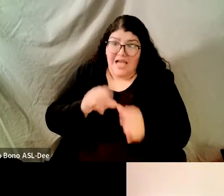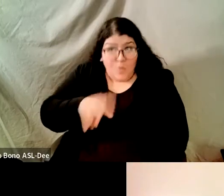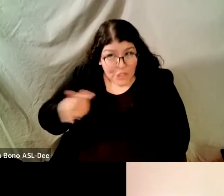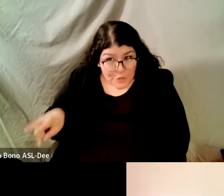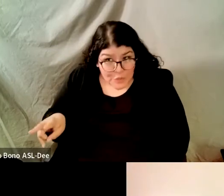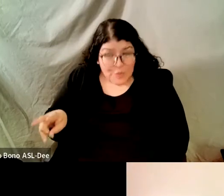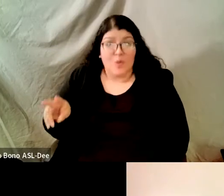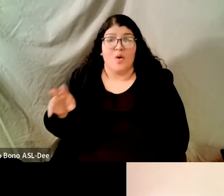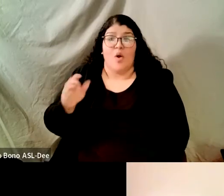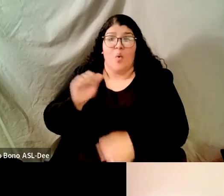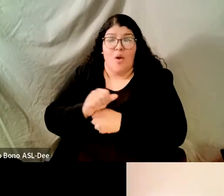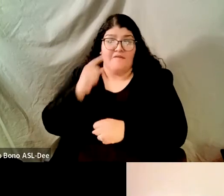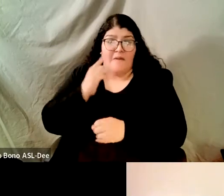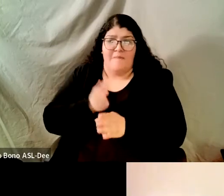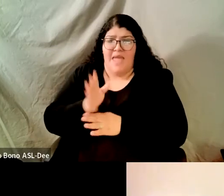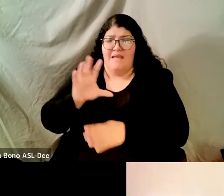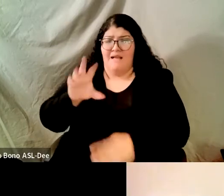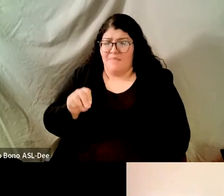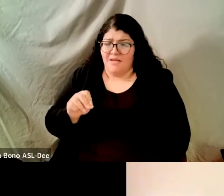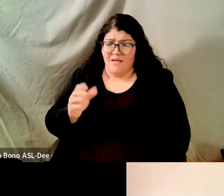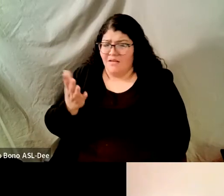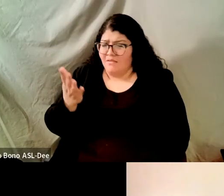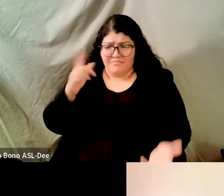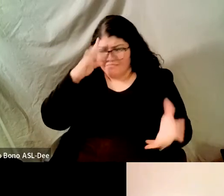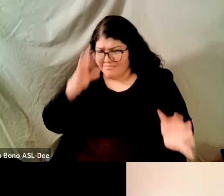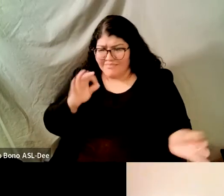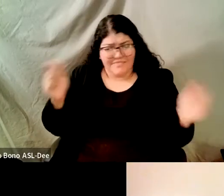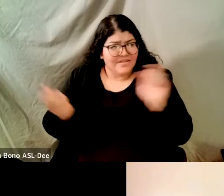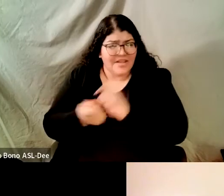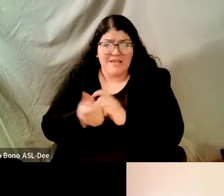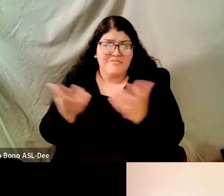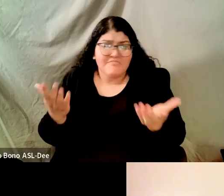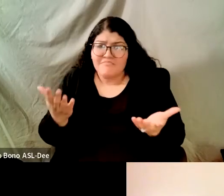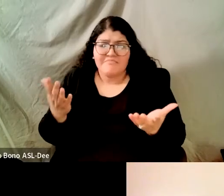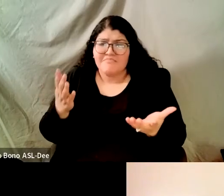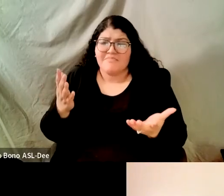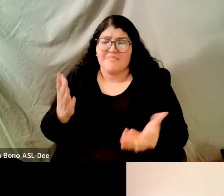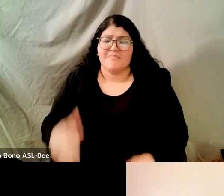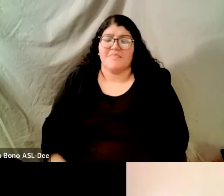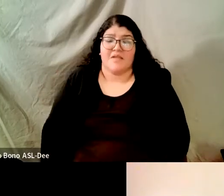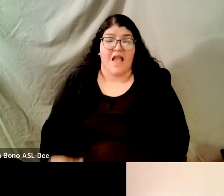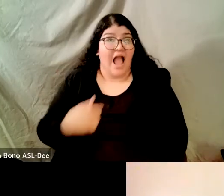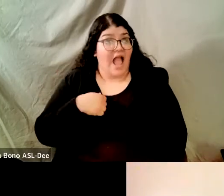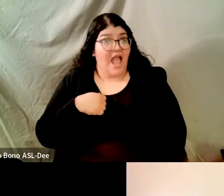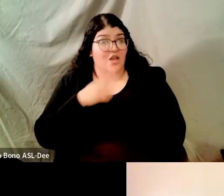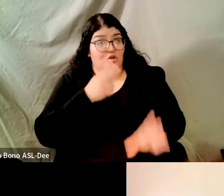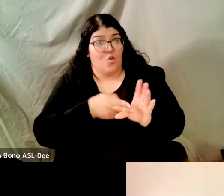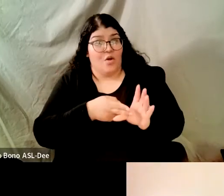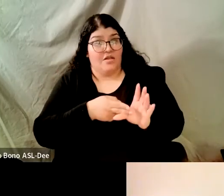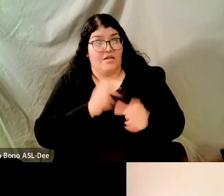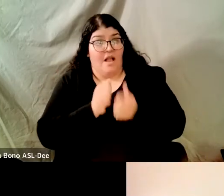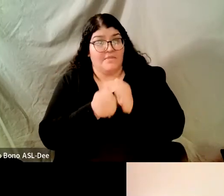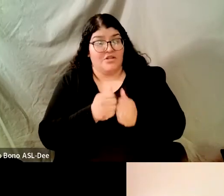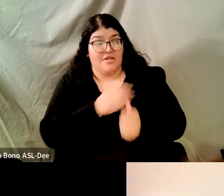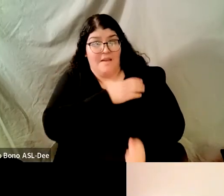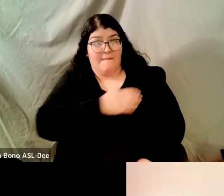brands? And what led you to pivot to that moment? Well, the reason that I entered a pageant in the first place is because I